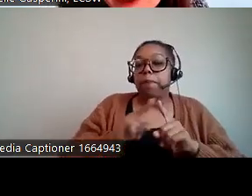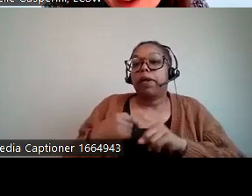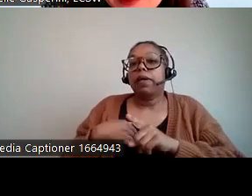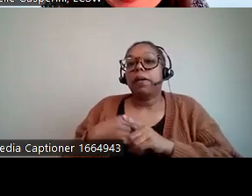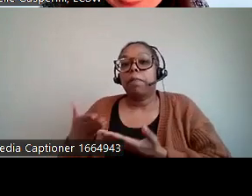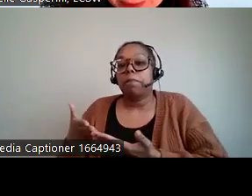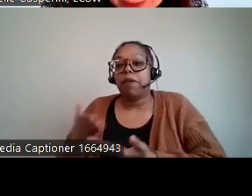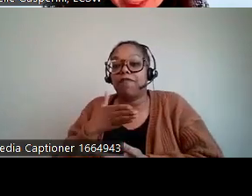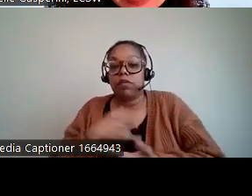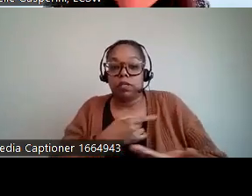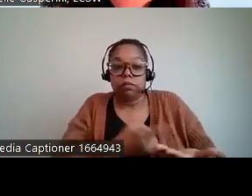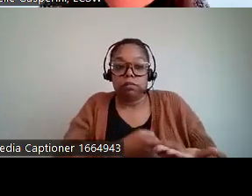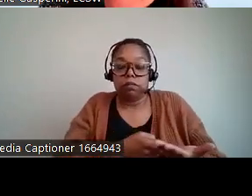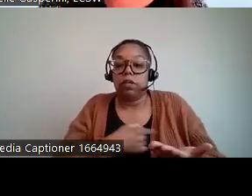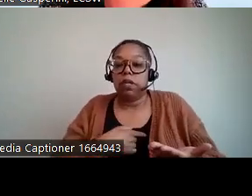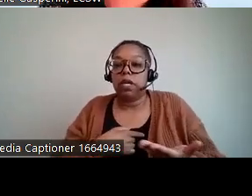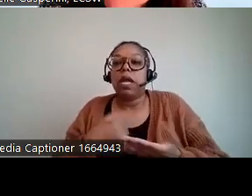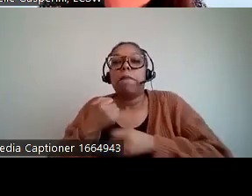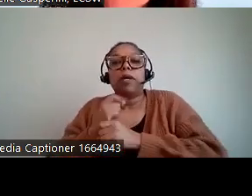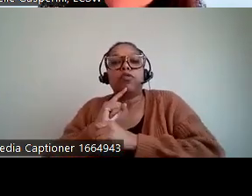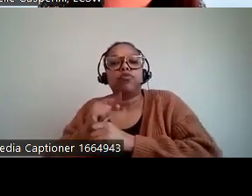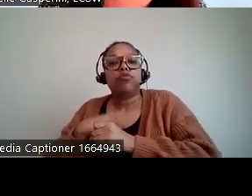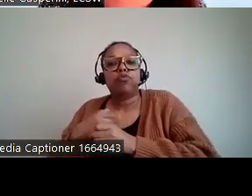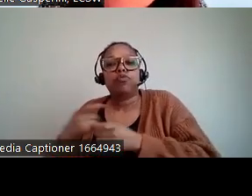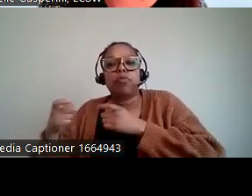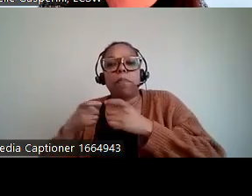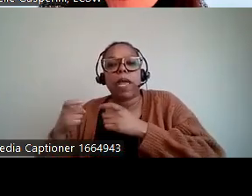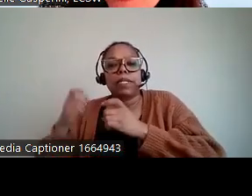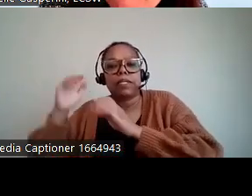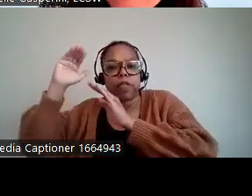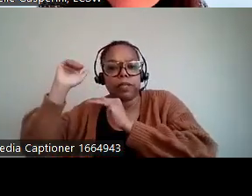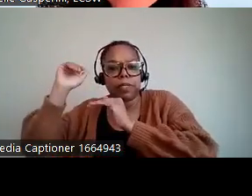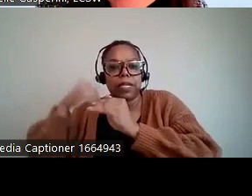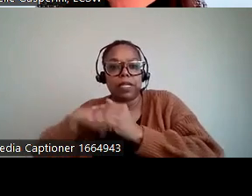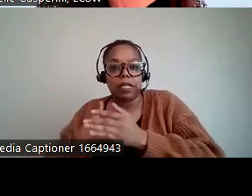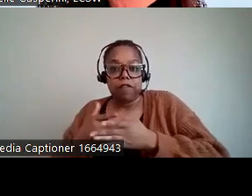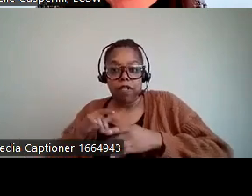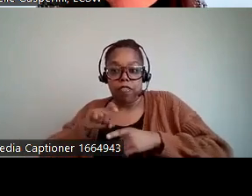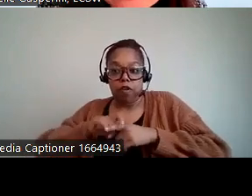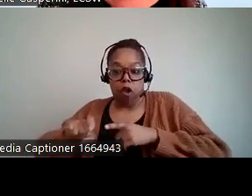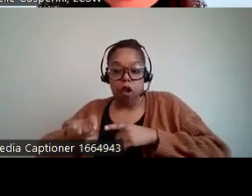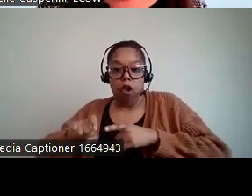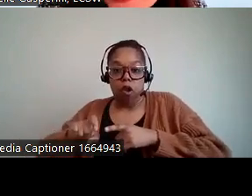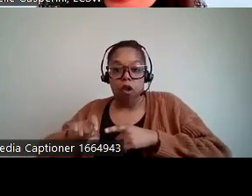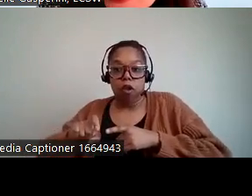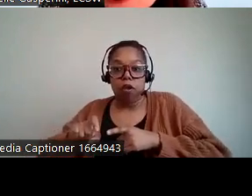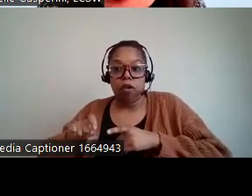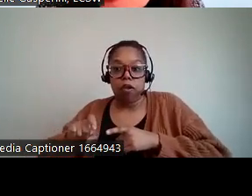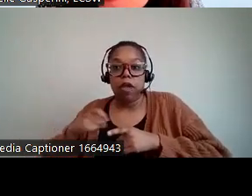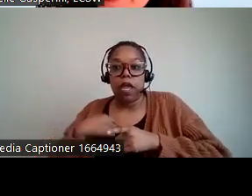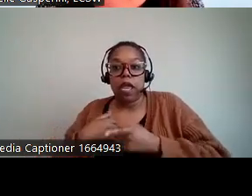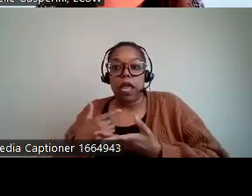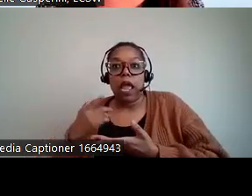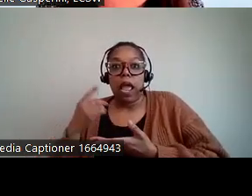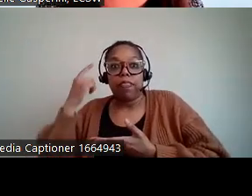that I manage expectations of a family when they go to make the call. I think it takes a lot of courage to